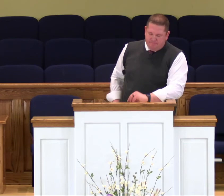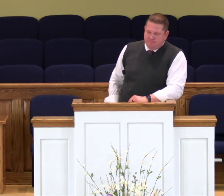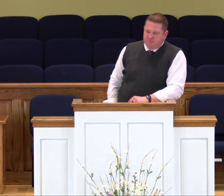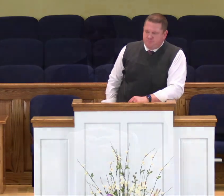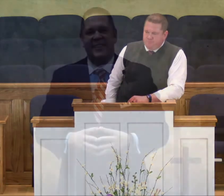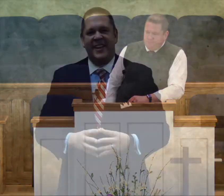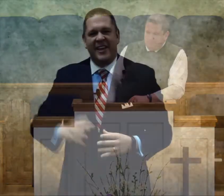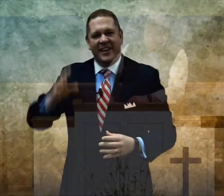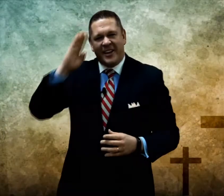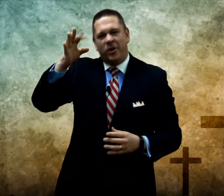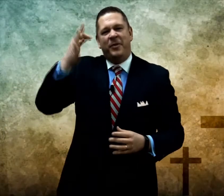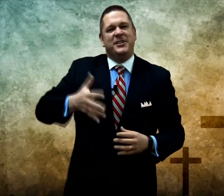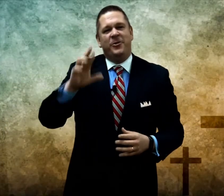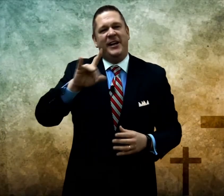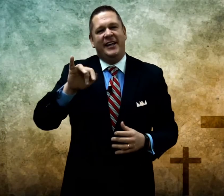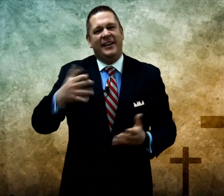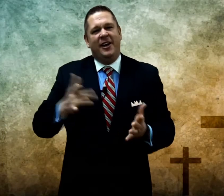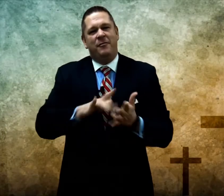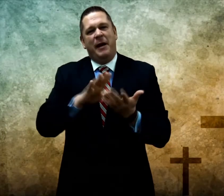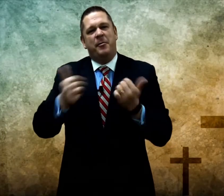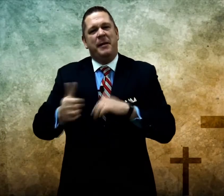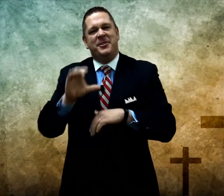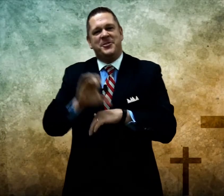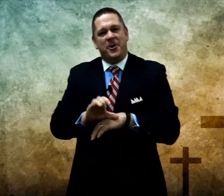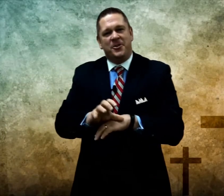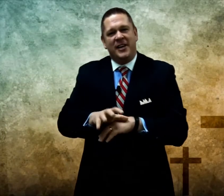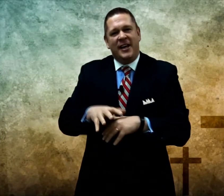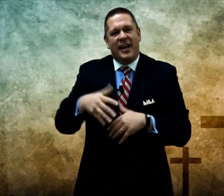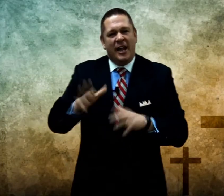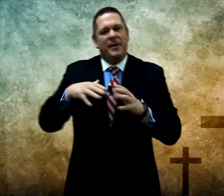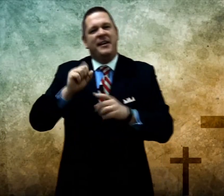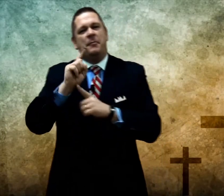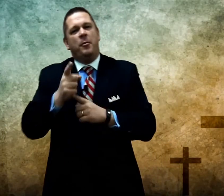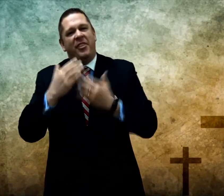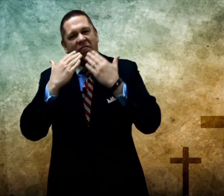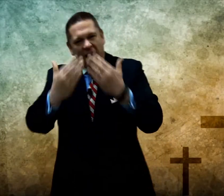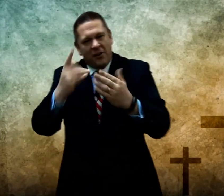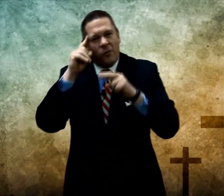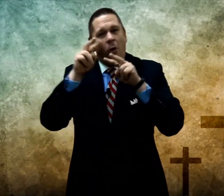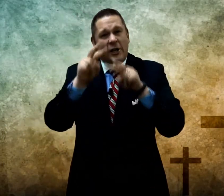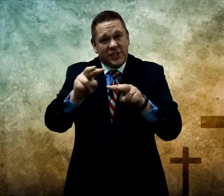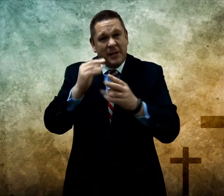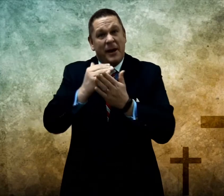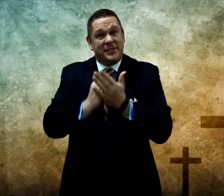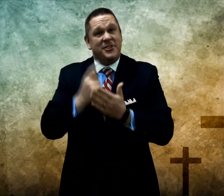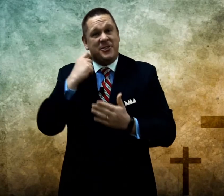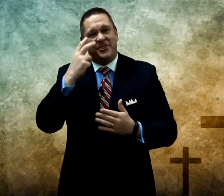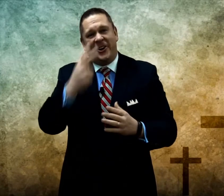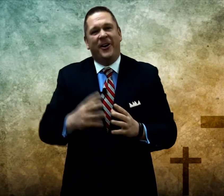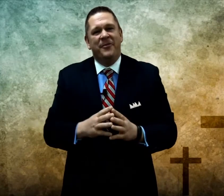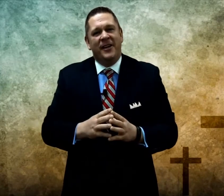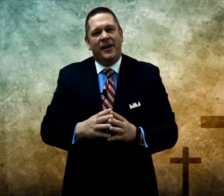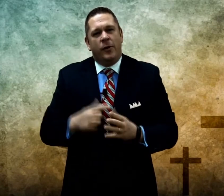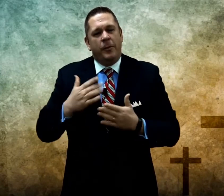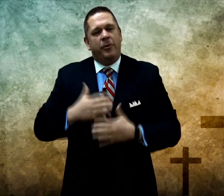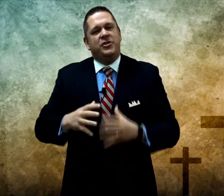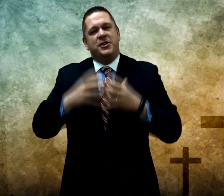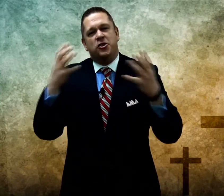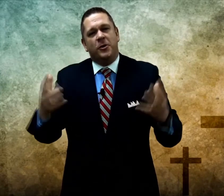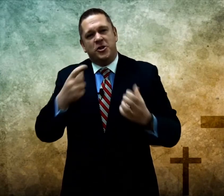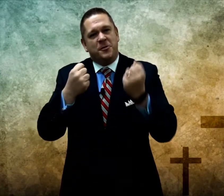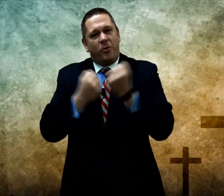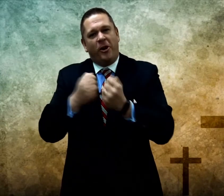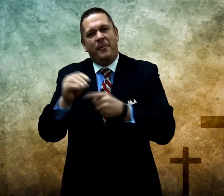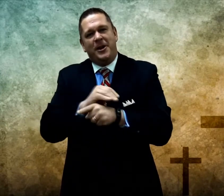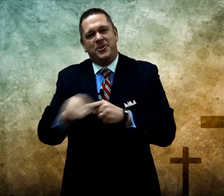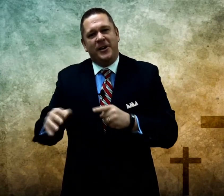tonight. Hello, Pastor Randy Dignan here at Bible Baptist Church. And let me take a moment and thank you for watching the message you just saw. We appreciate